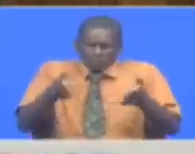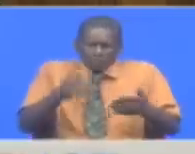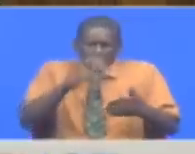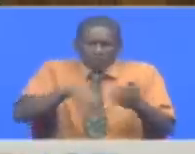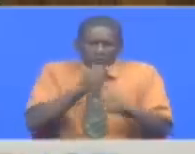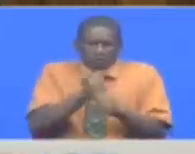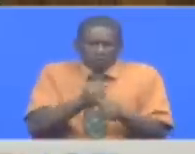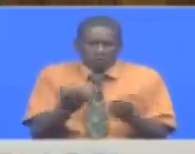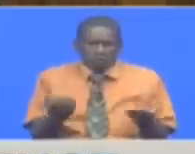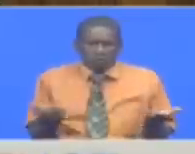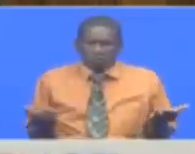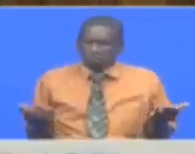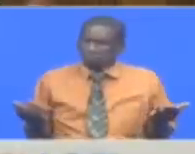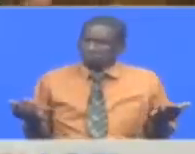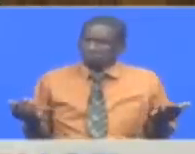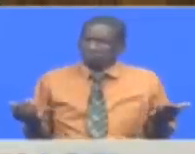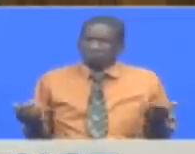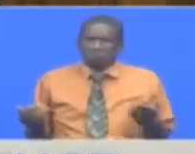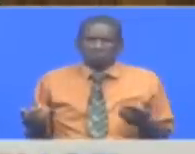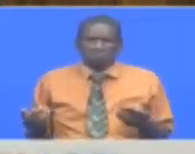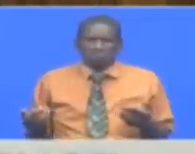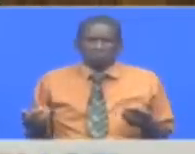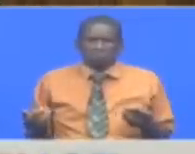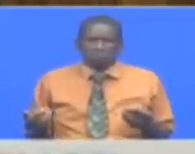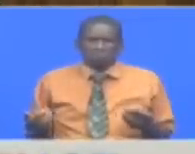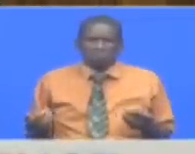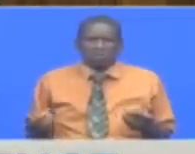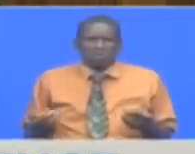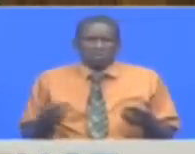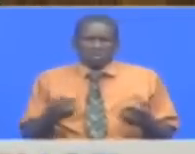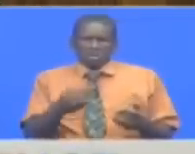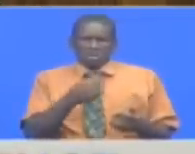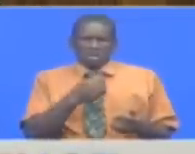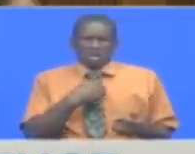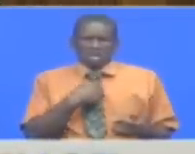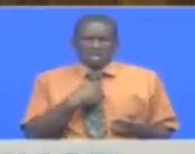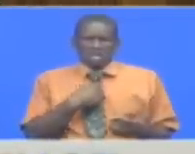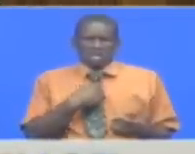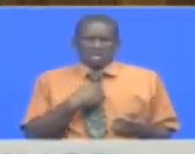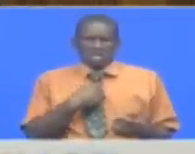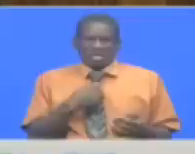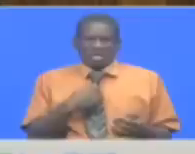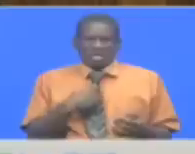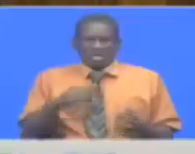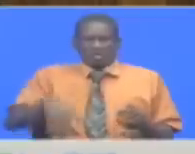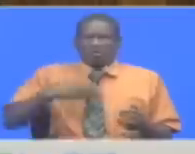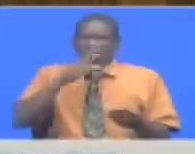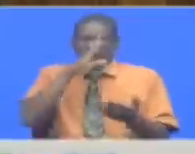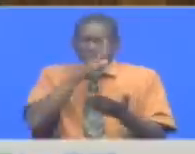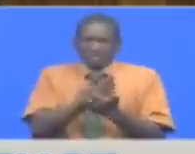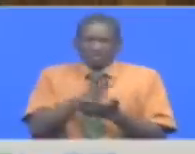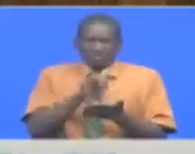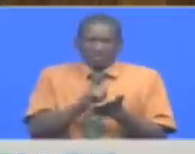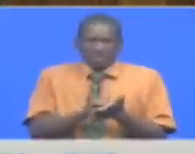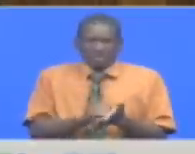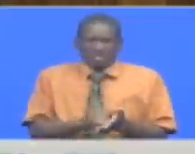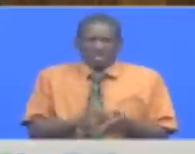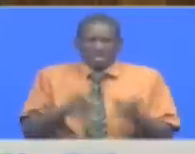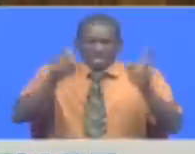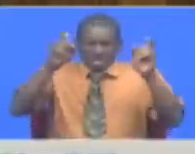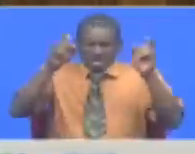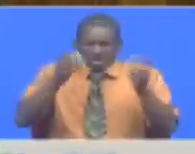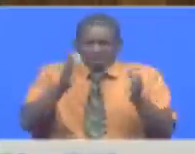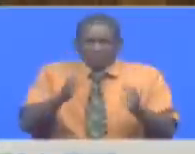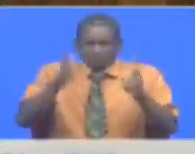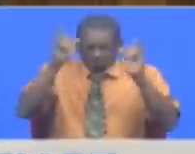not the only proponent of these changes. I will not give up. I always believe that one must fight for those things